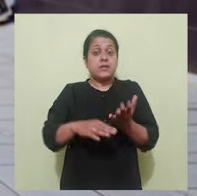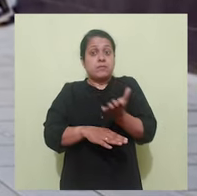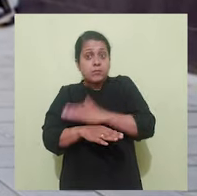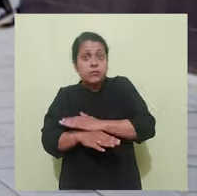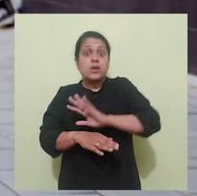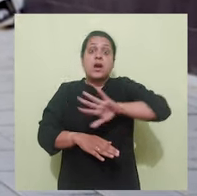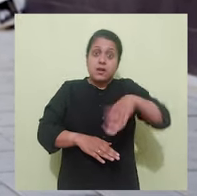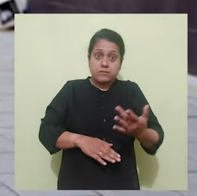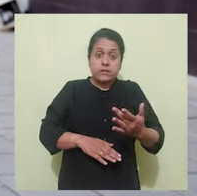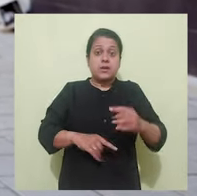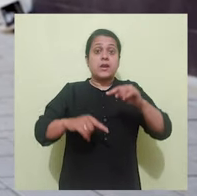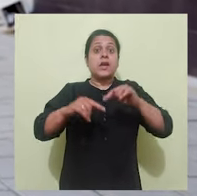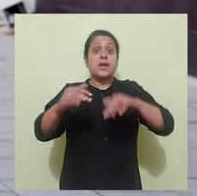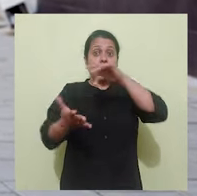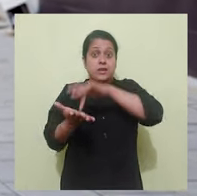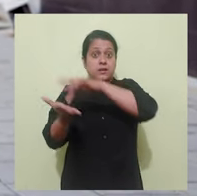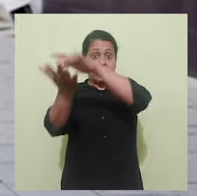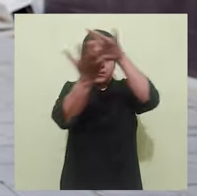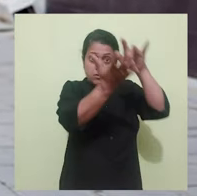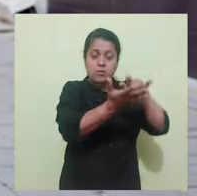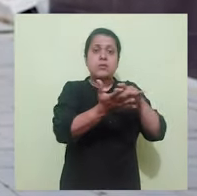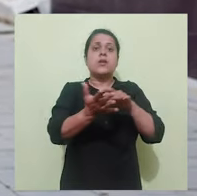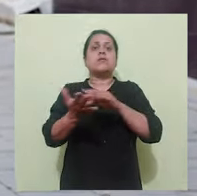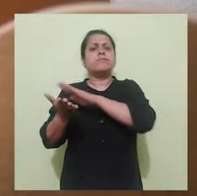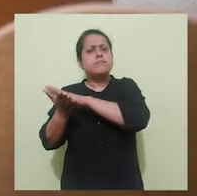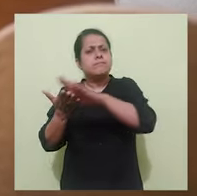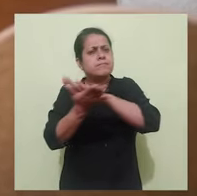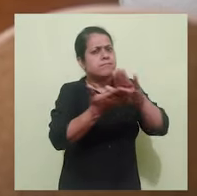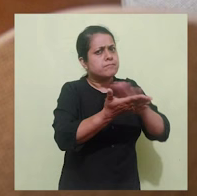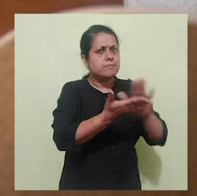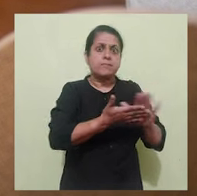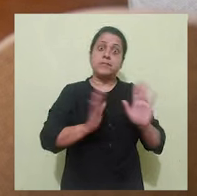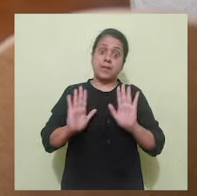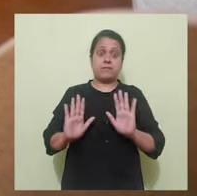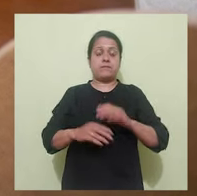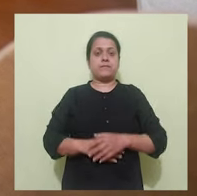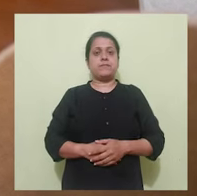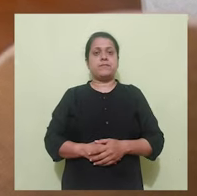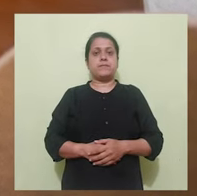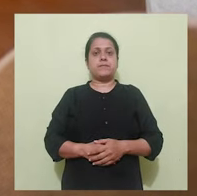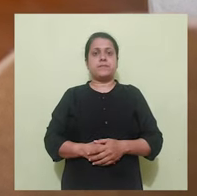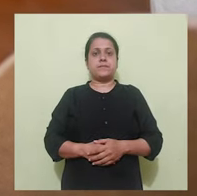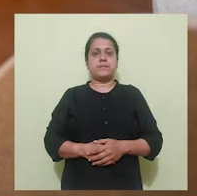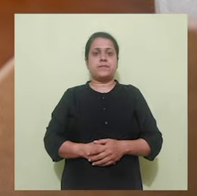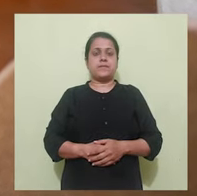All polling booths will be sanitized before and after the polling.